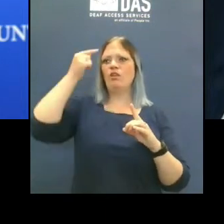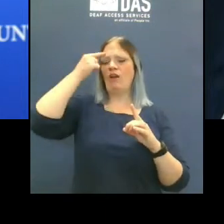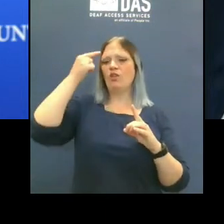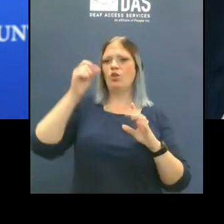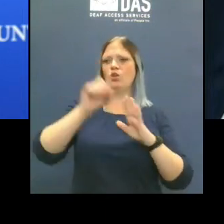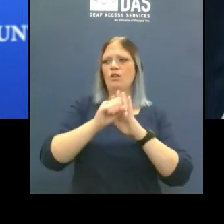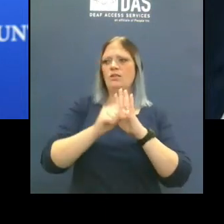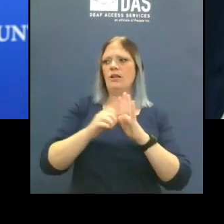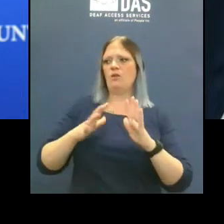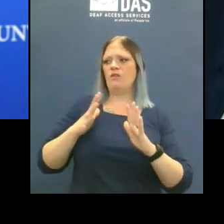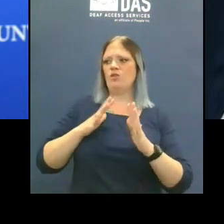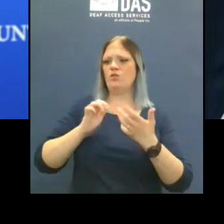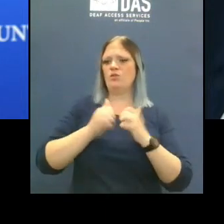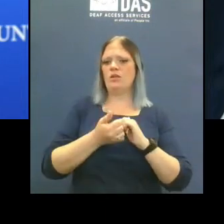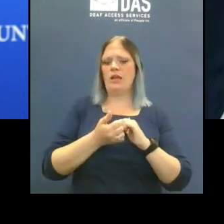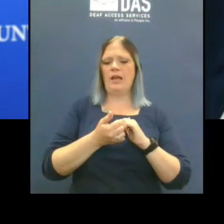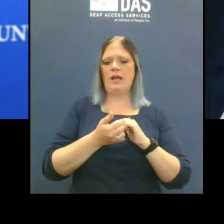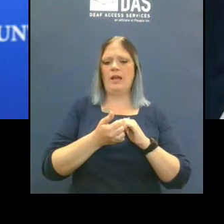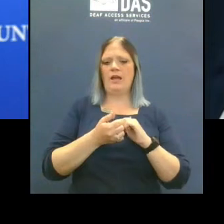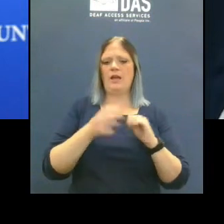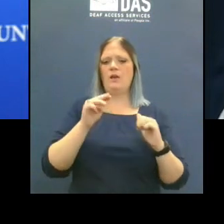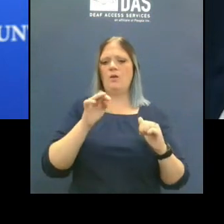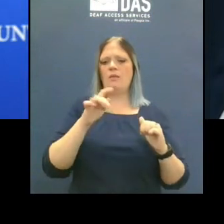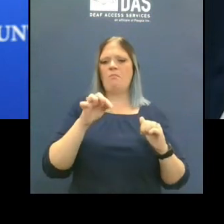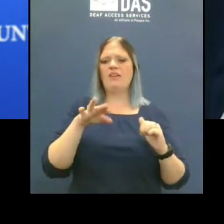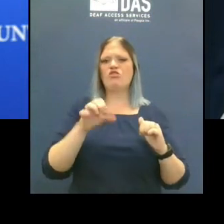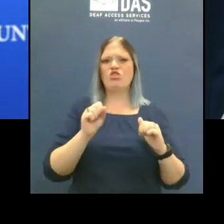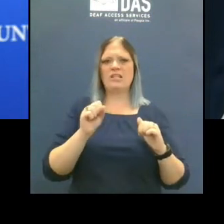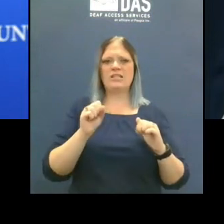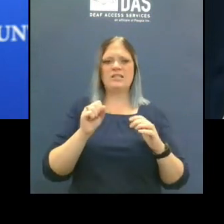about how the metrics for entering phase one,